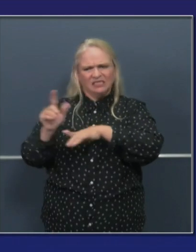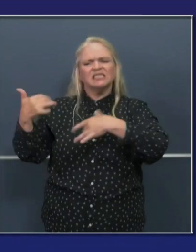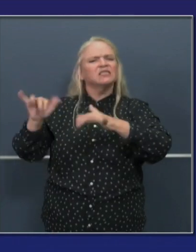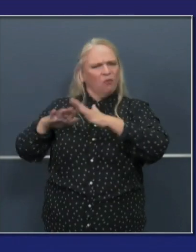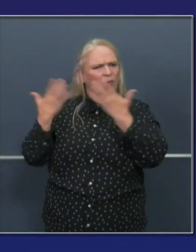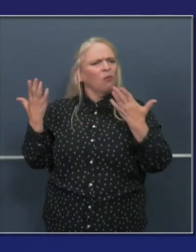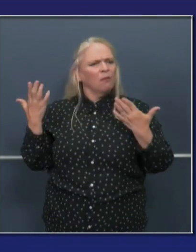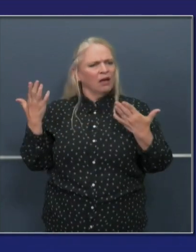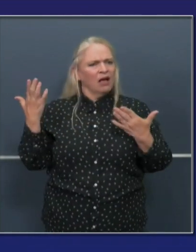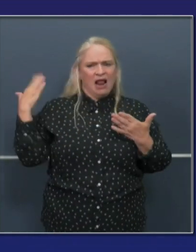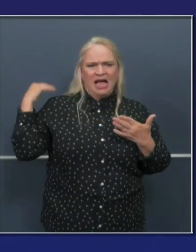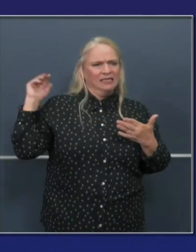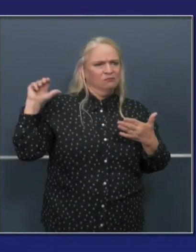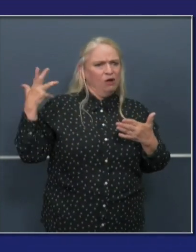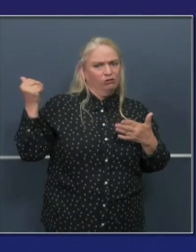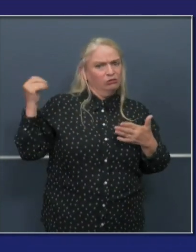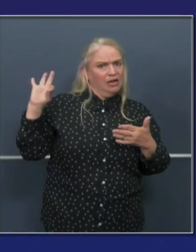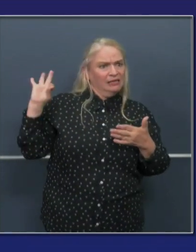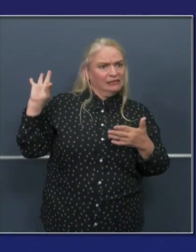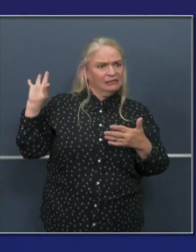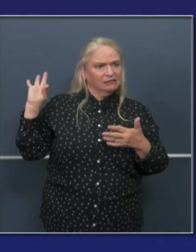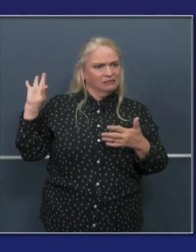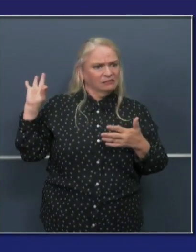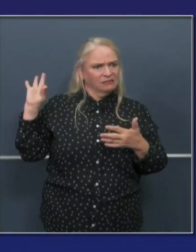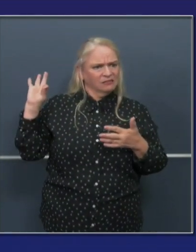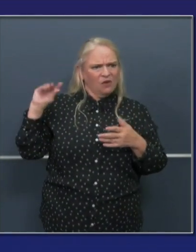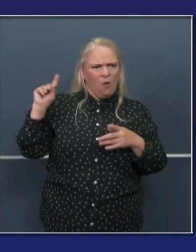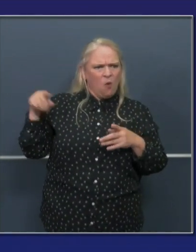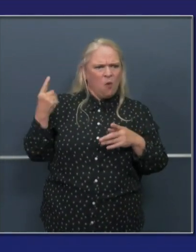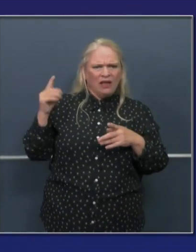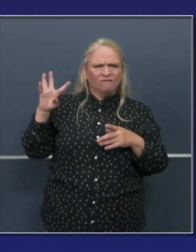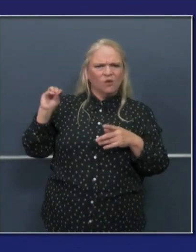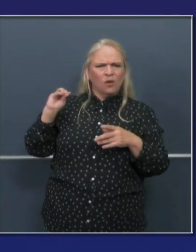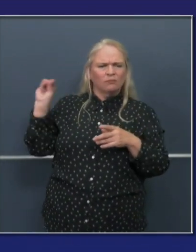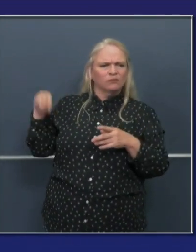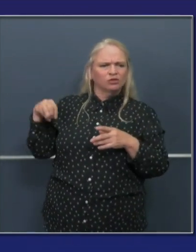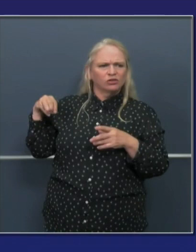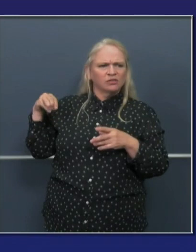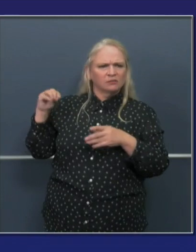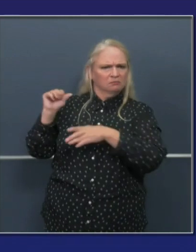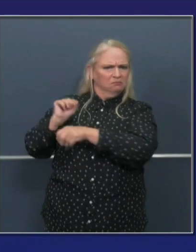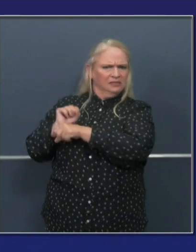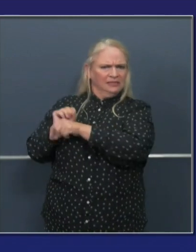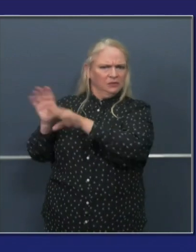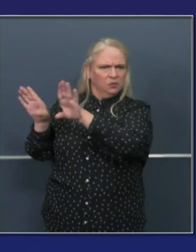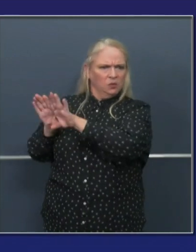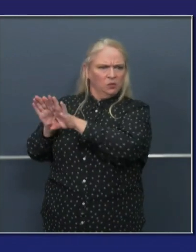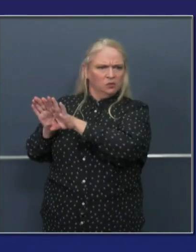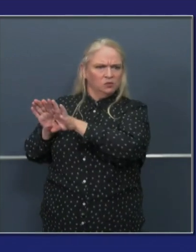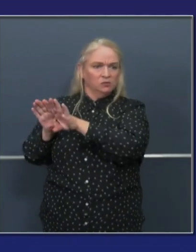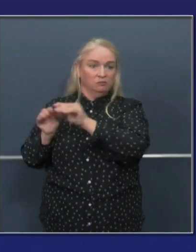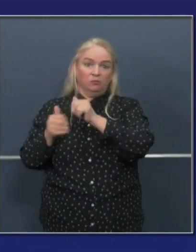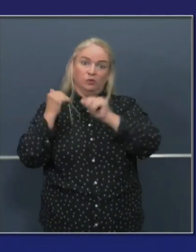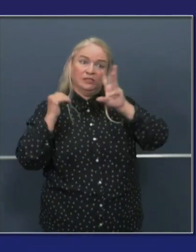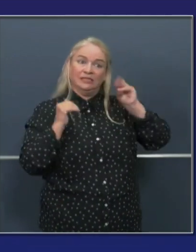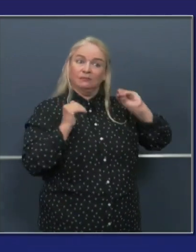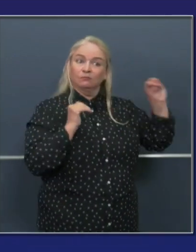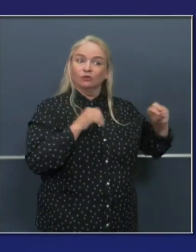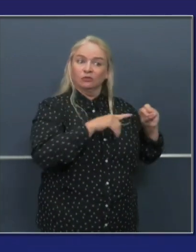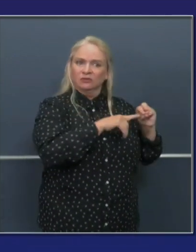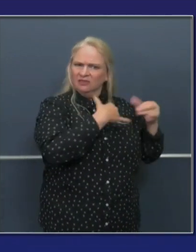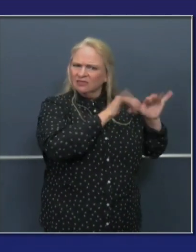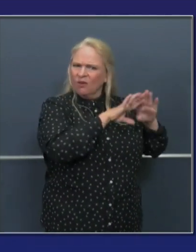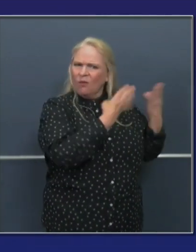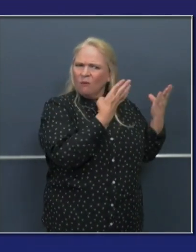19th, 60+% of the economy was still fully operational, at least operationalized in a modified sense,